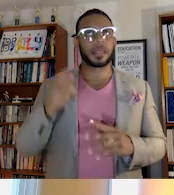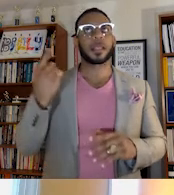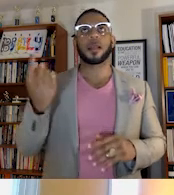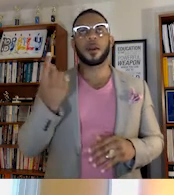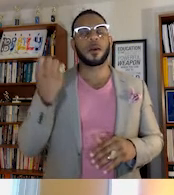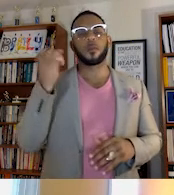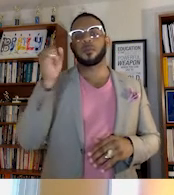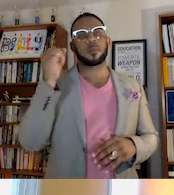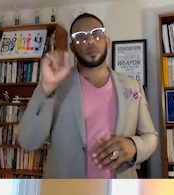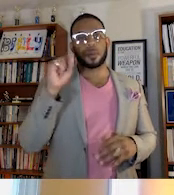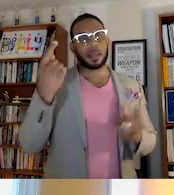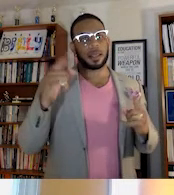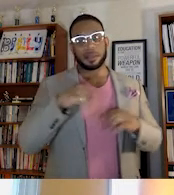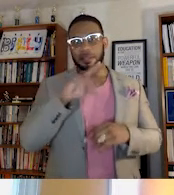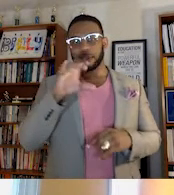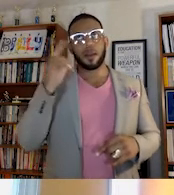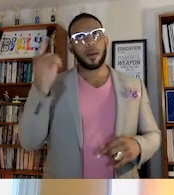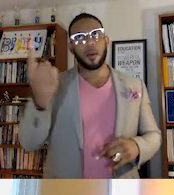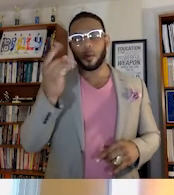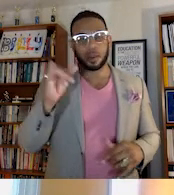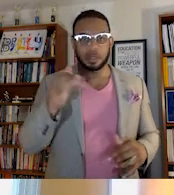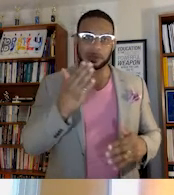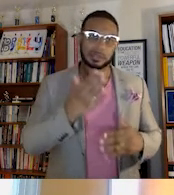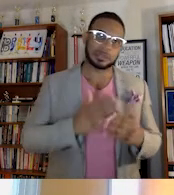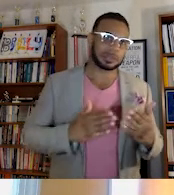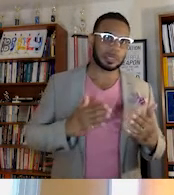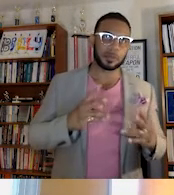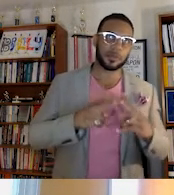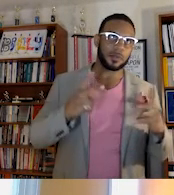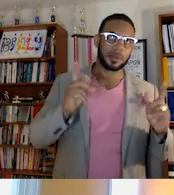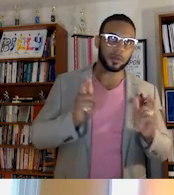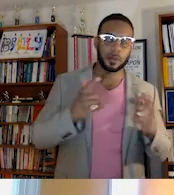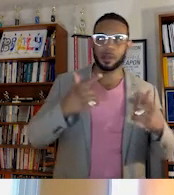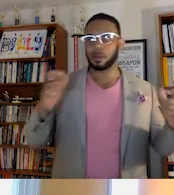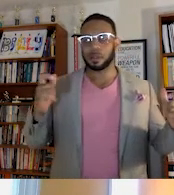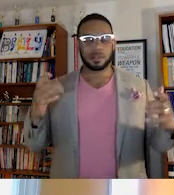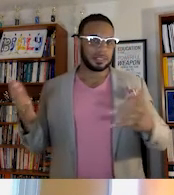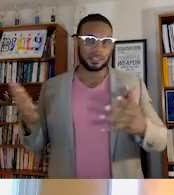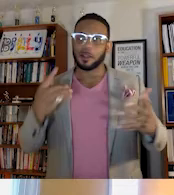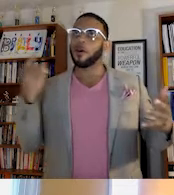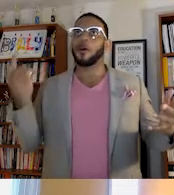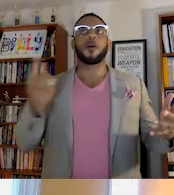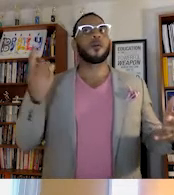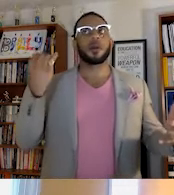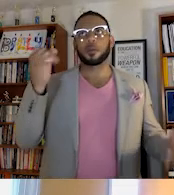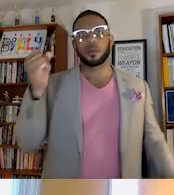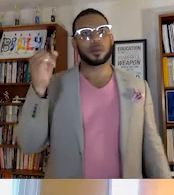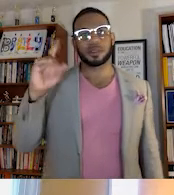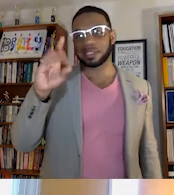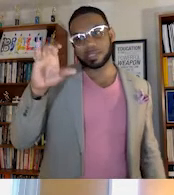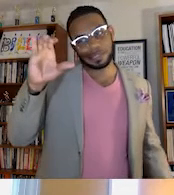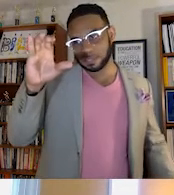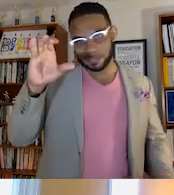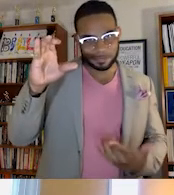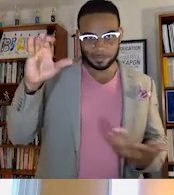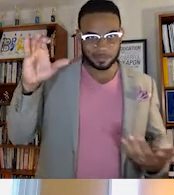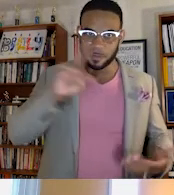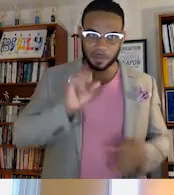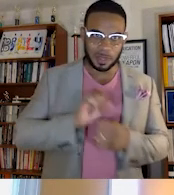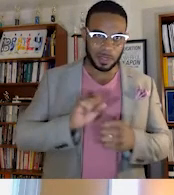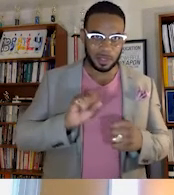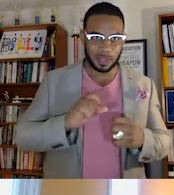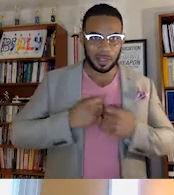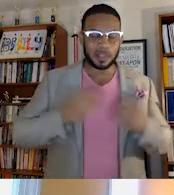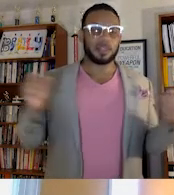always protests going on in DC. Some are very small, but there's always, DC really has